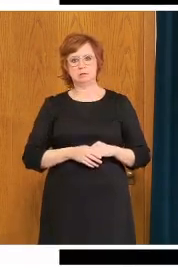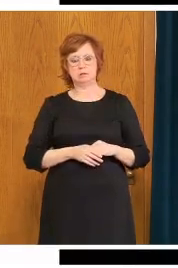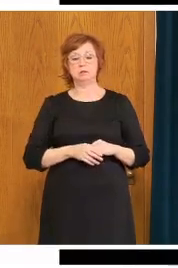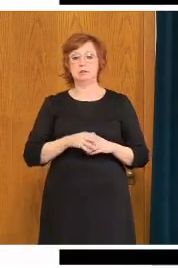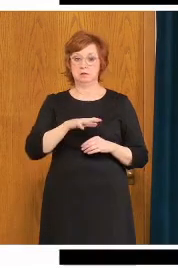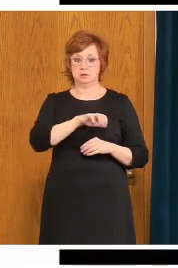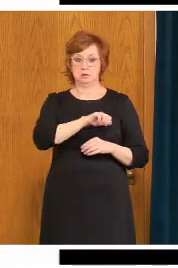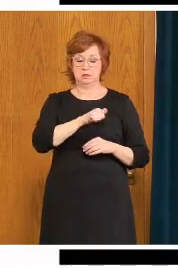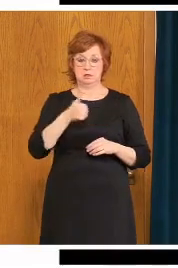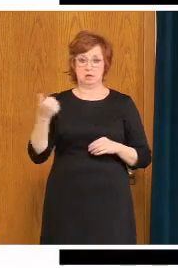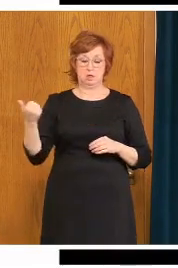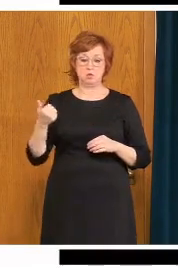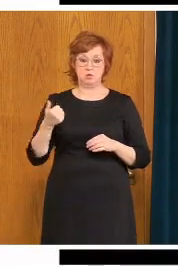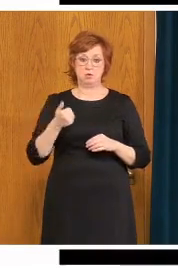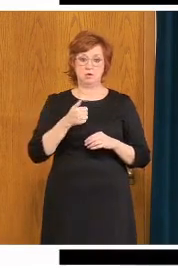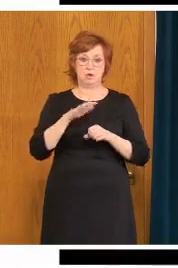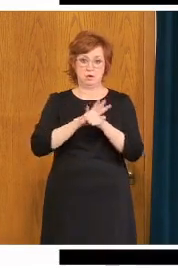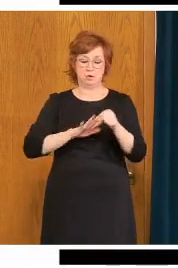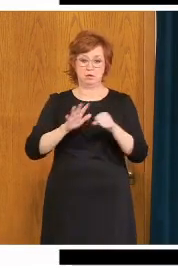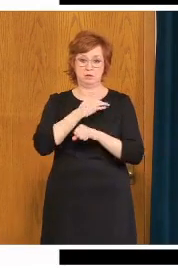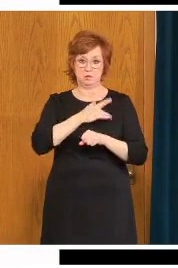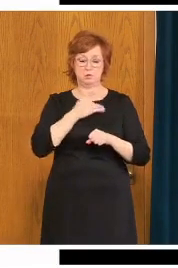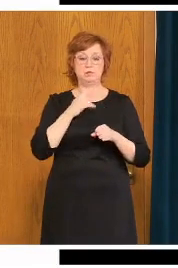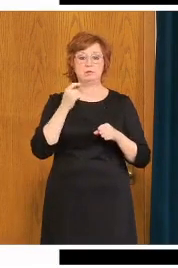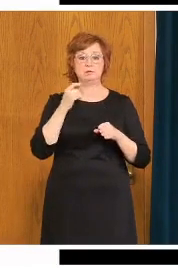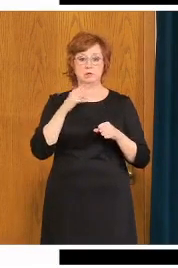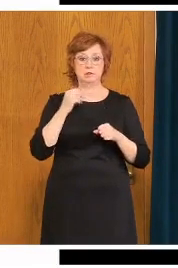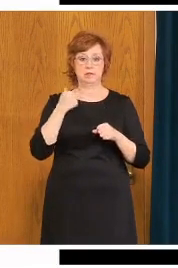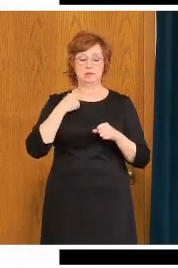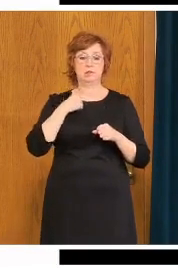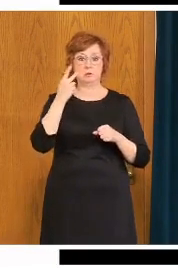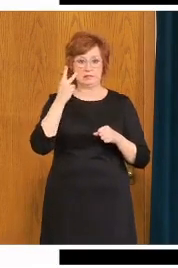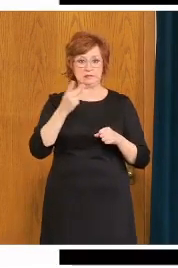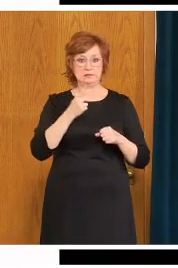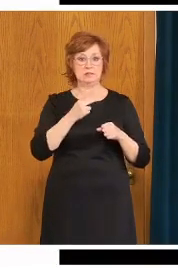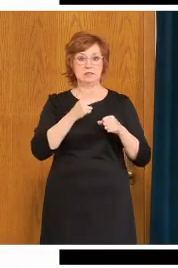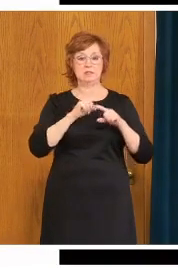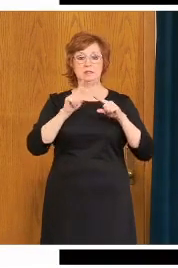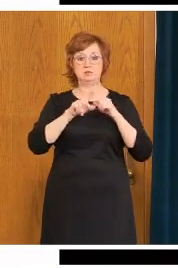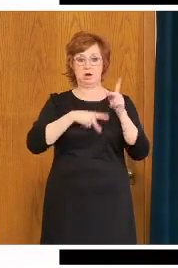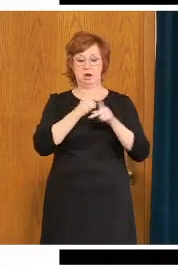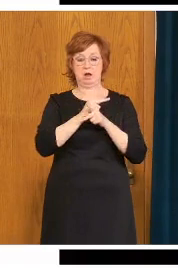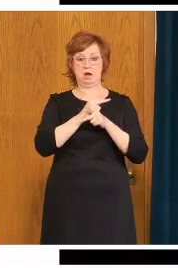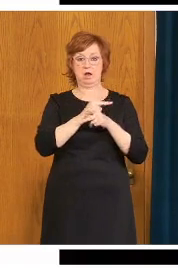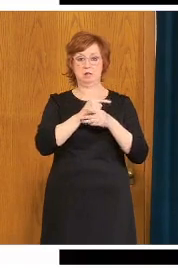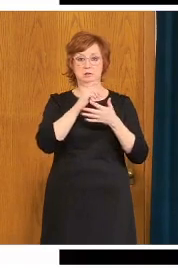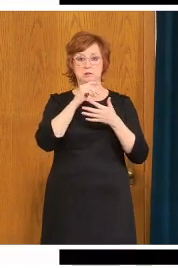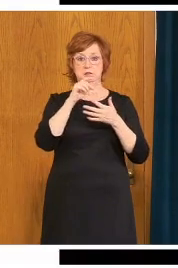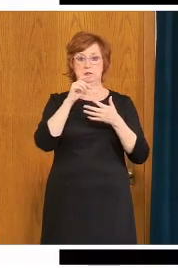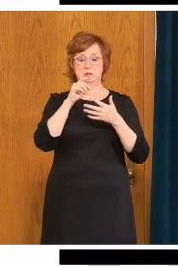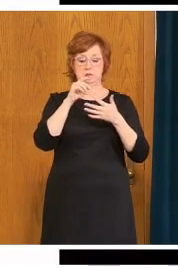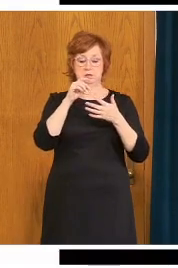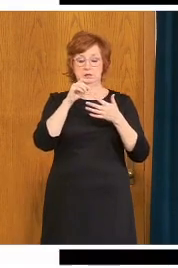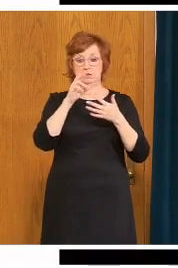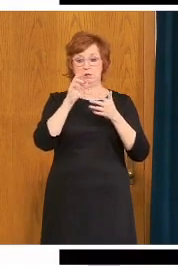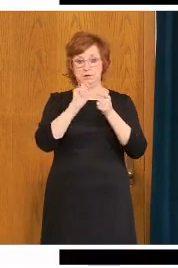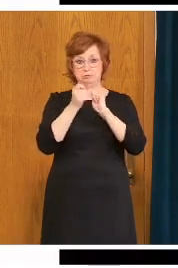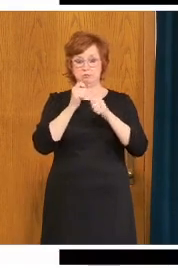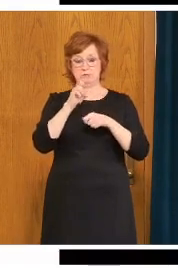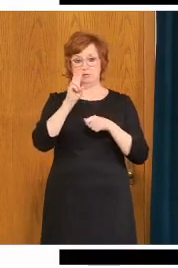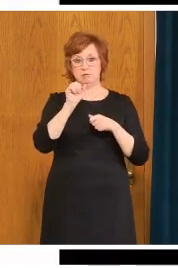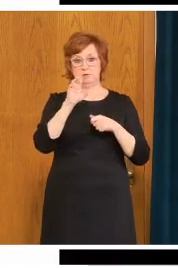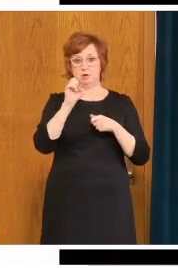concern. And if you look at Saskatchewan, our rates are not uniform. Initially, they were high in Regina,